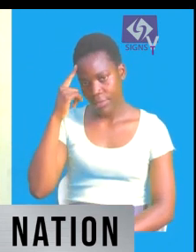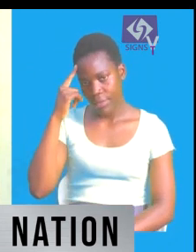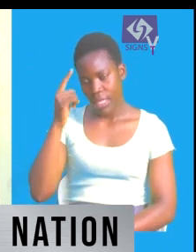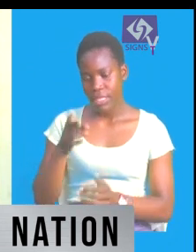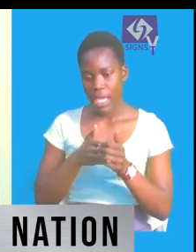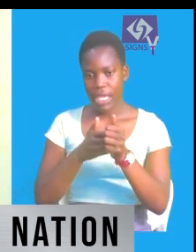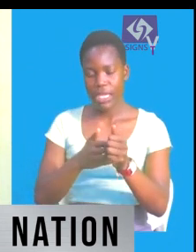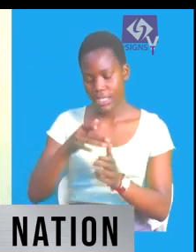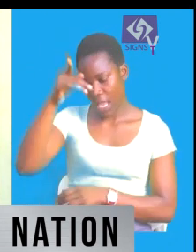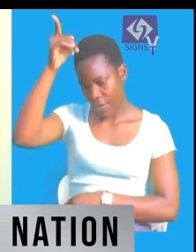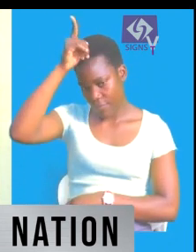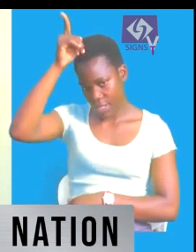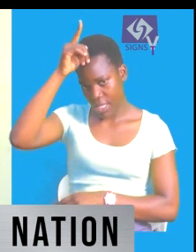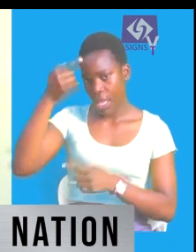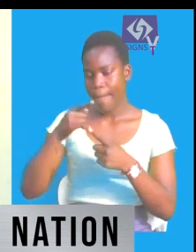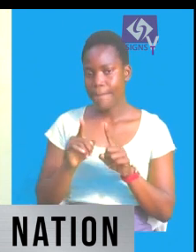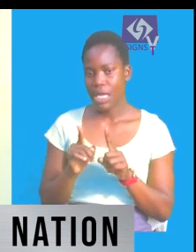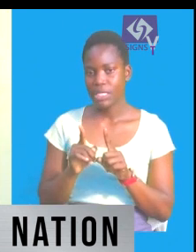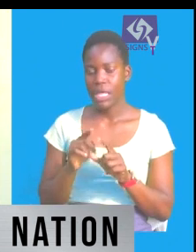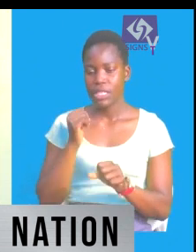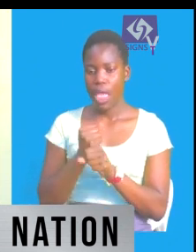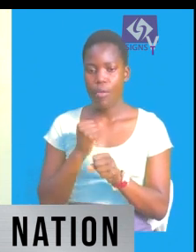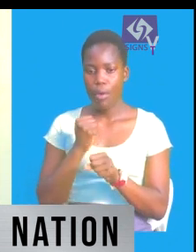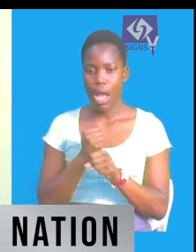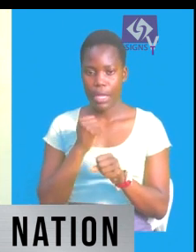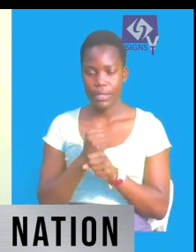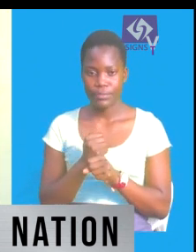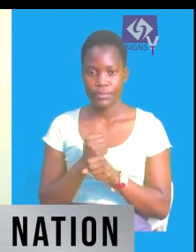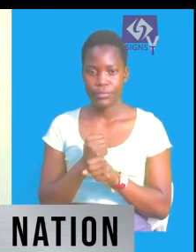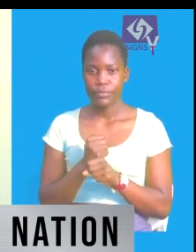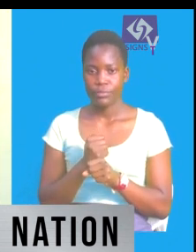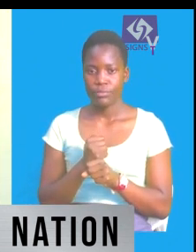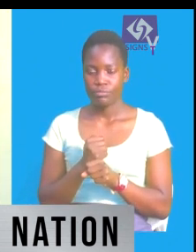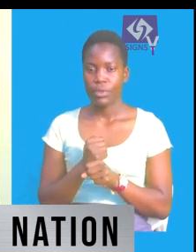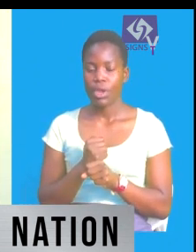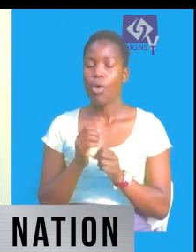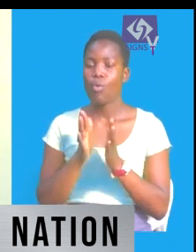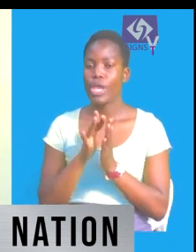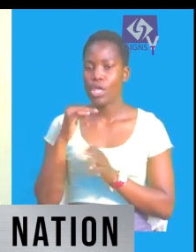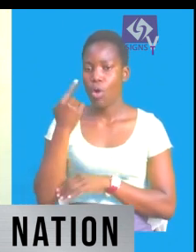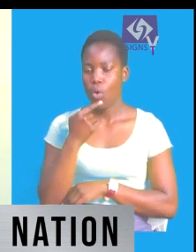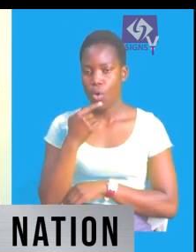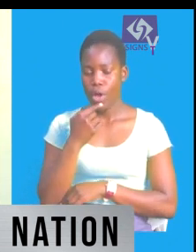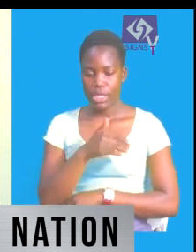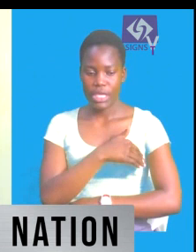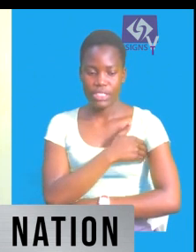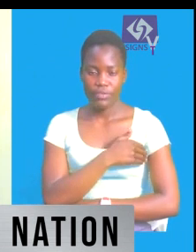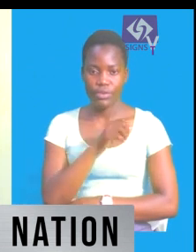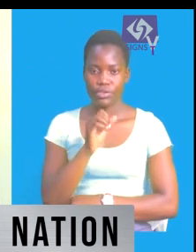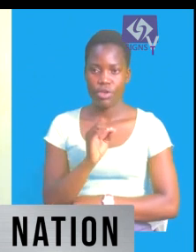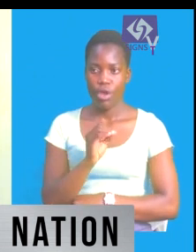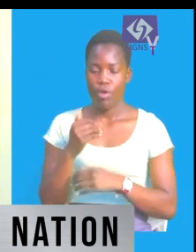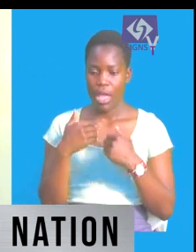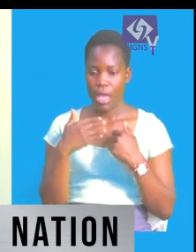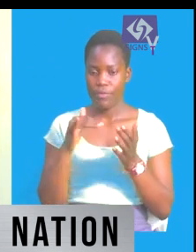head a certain village, but I think they work in conjunction with the chief. Okay. So there is that thing